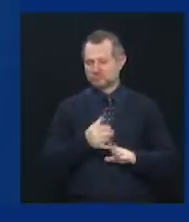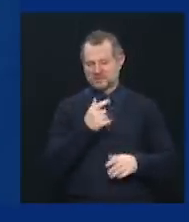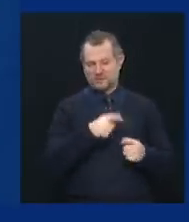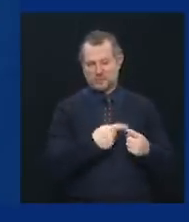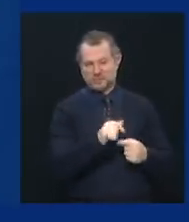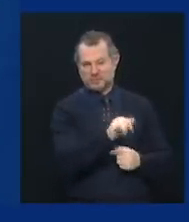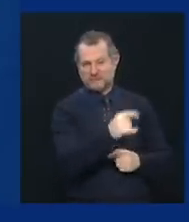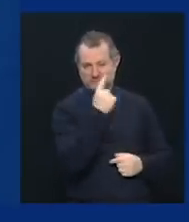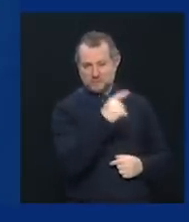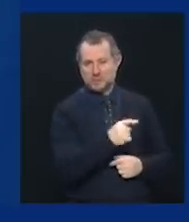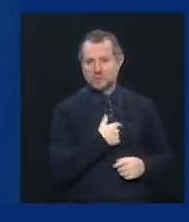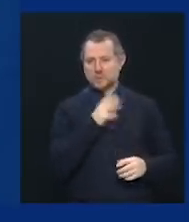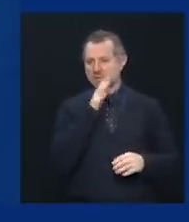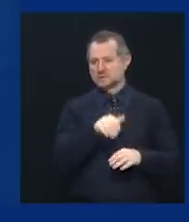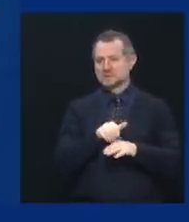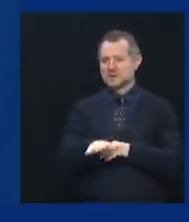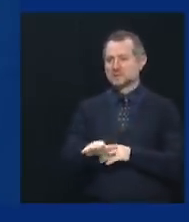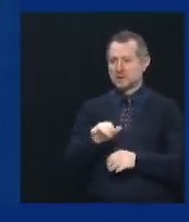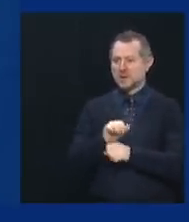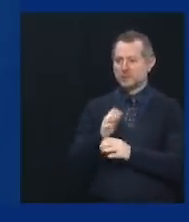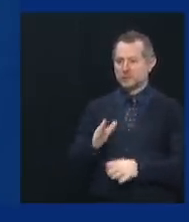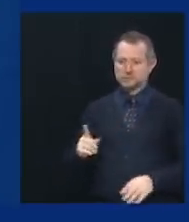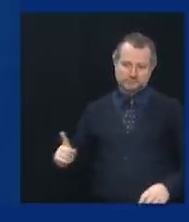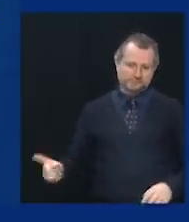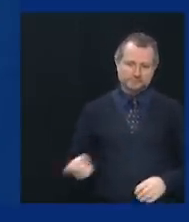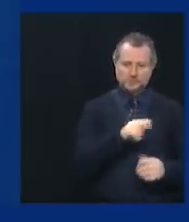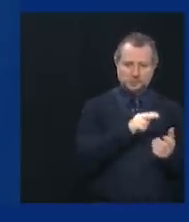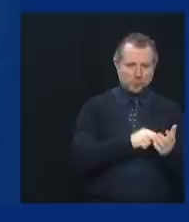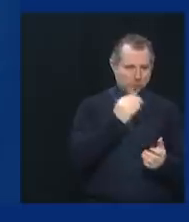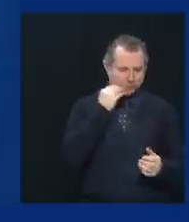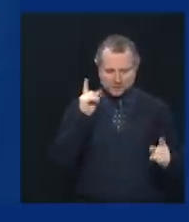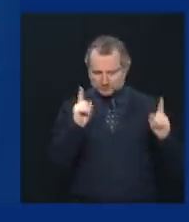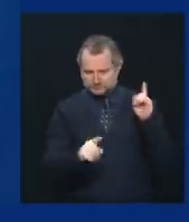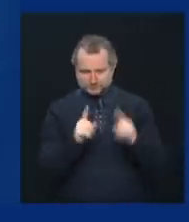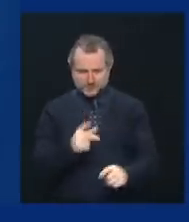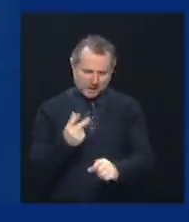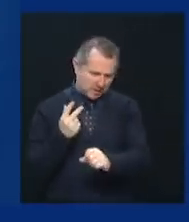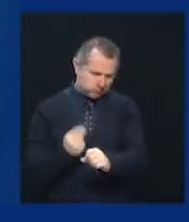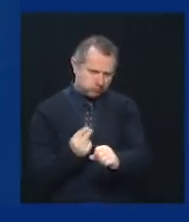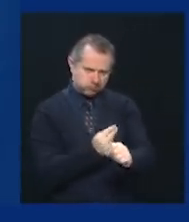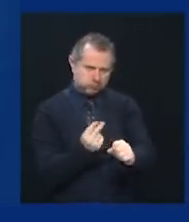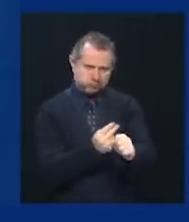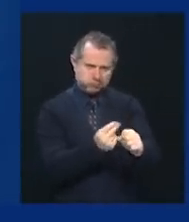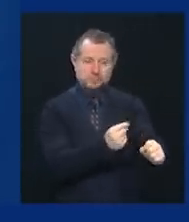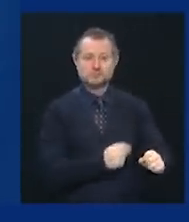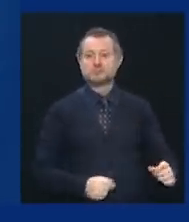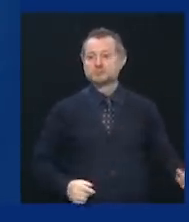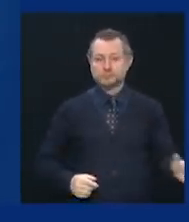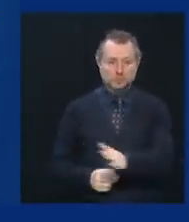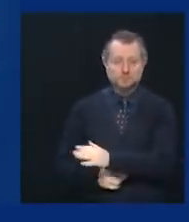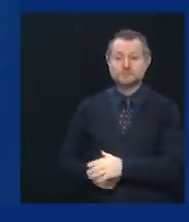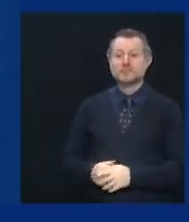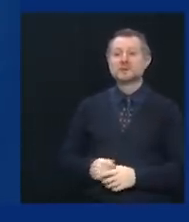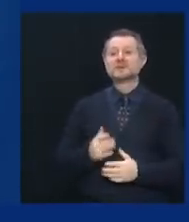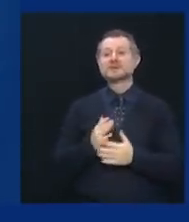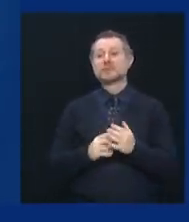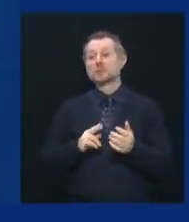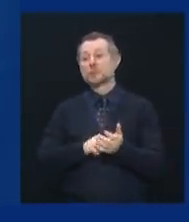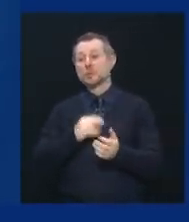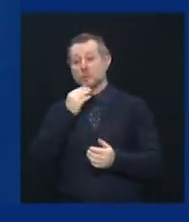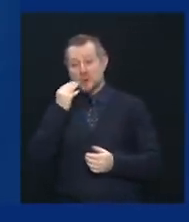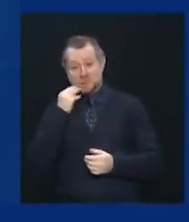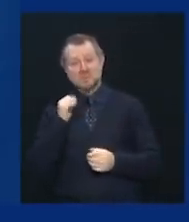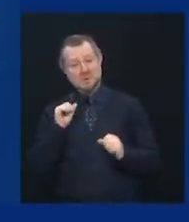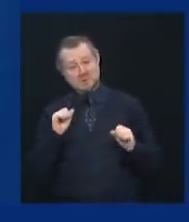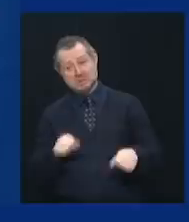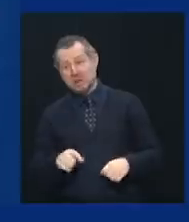in additional personnel into nursing homes to do the vaccines. Some nursing homes can actually do the